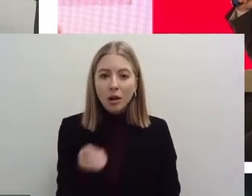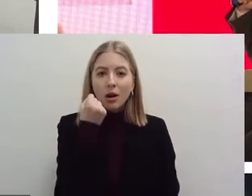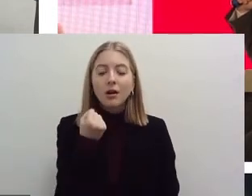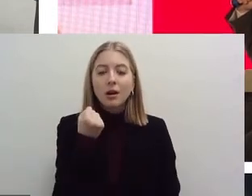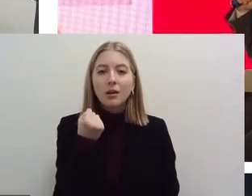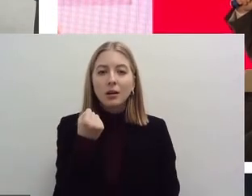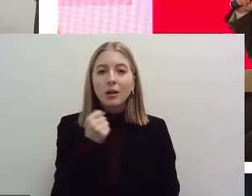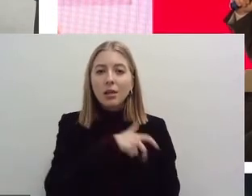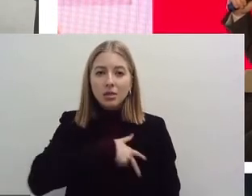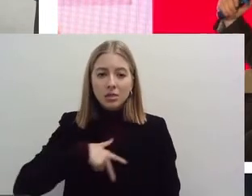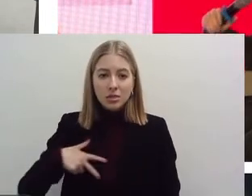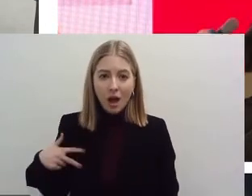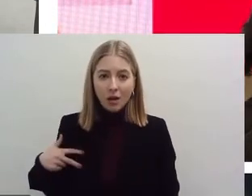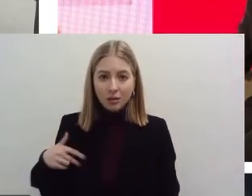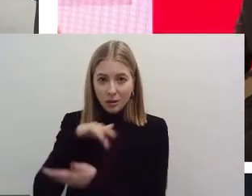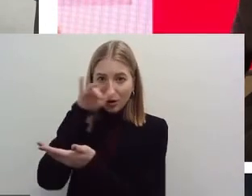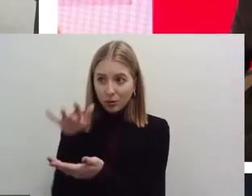you if you can.